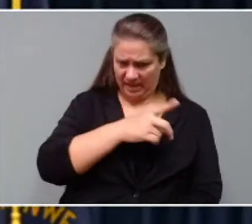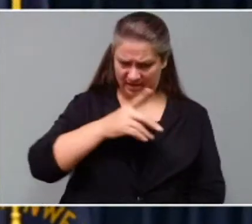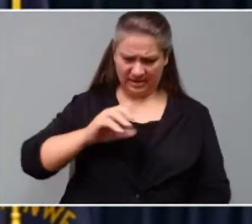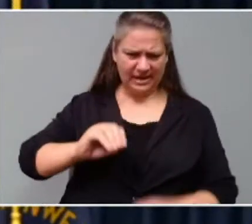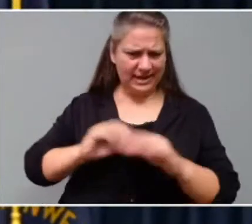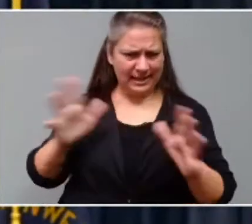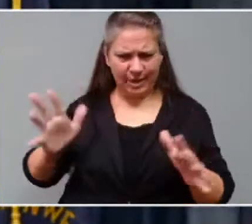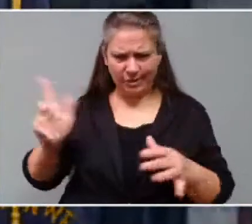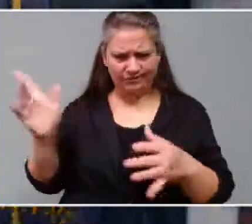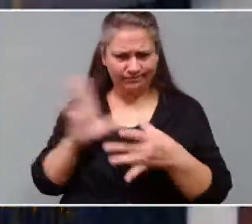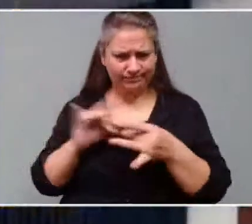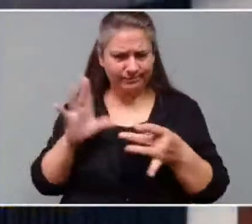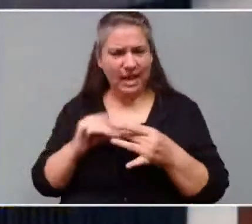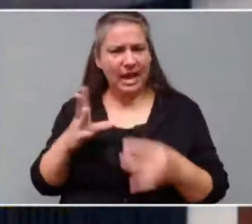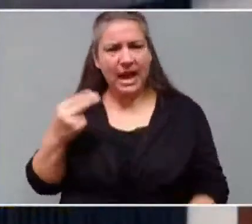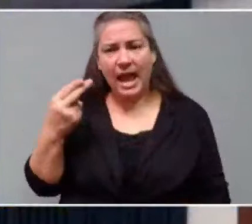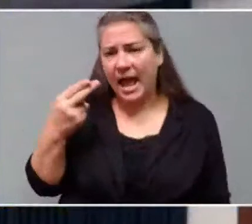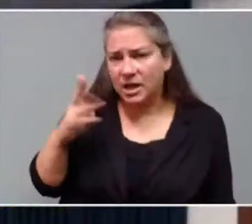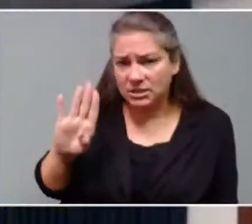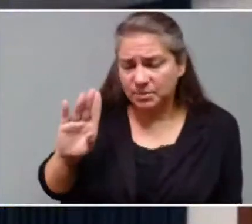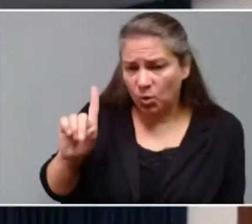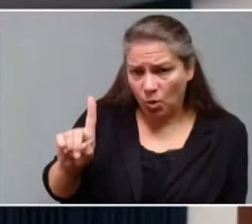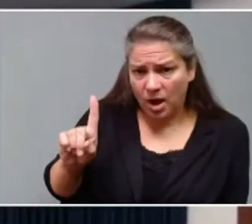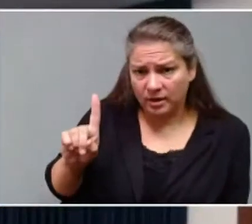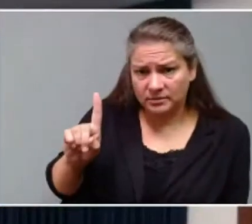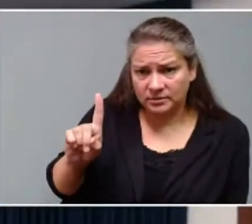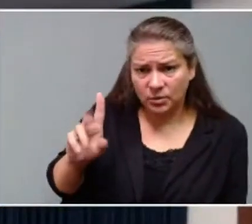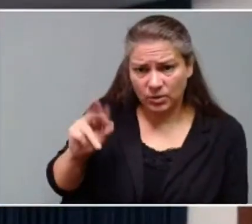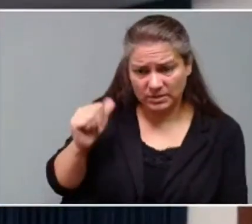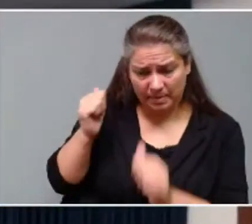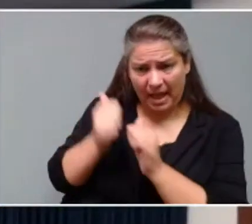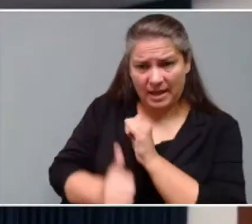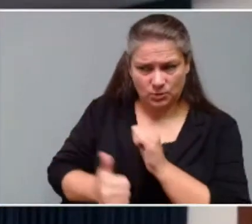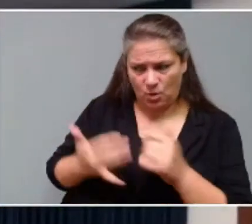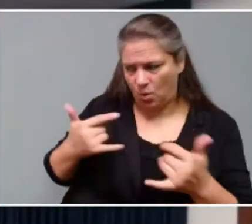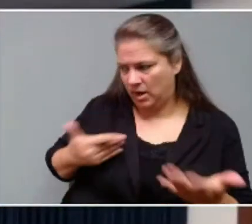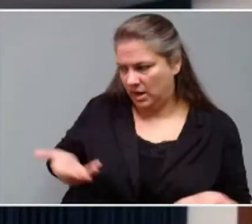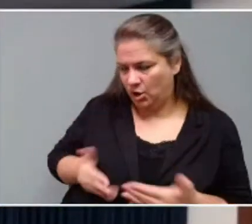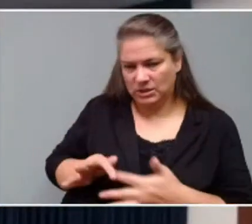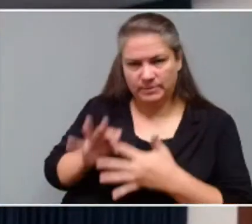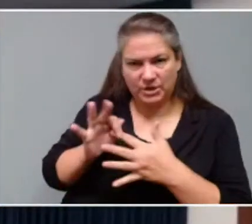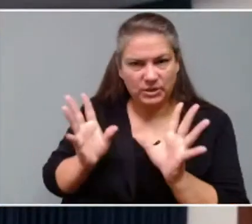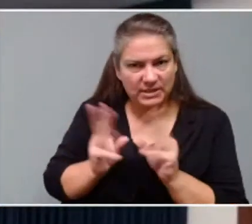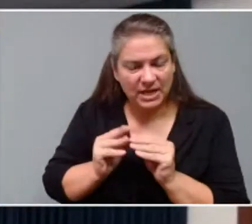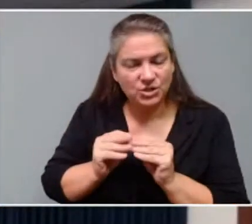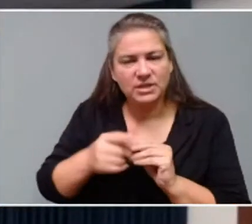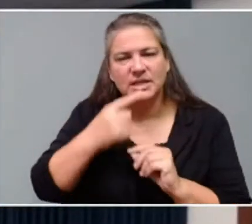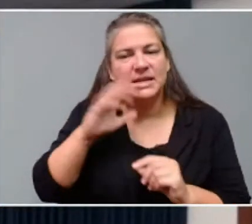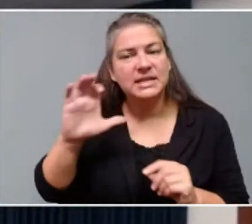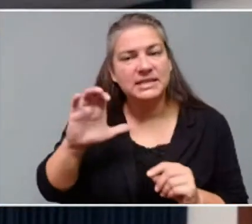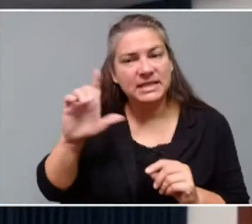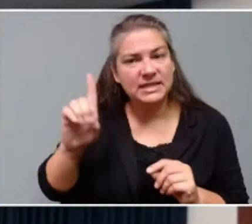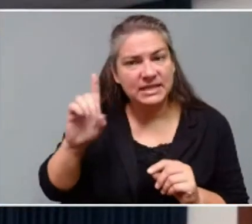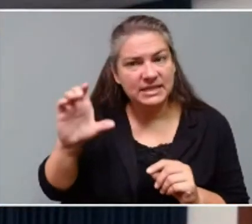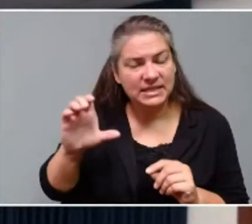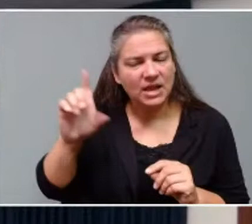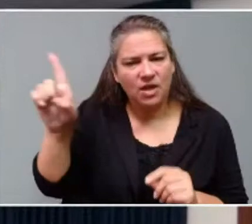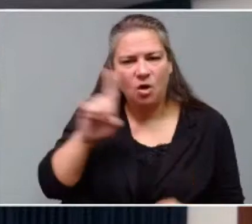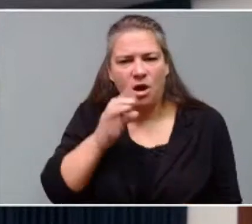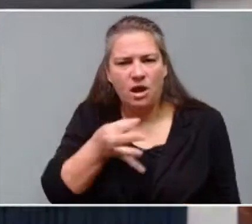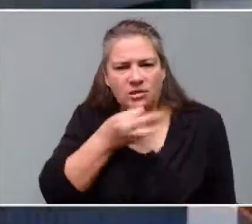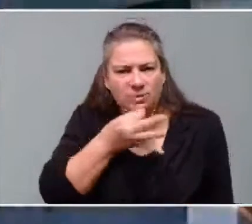House Bill 1 that was passed, it's one of the reasons we're here in a special session, said the CDC are the experts. And